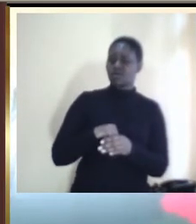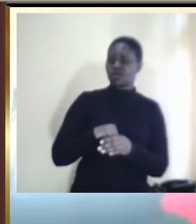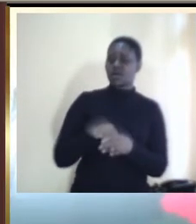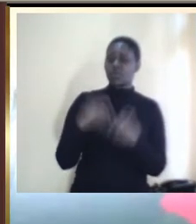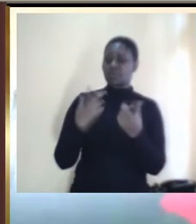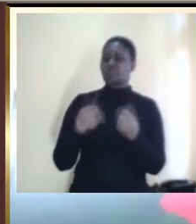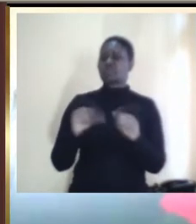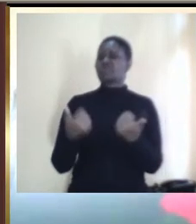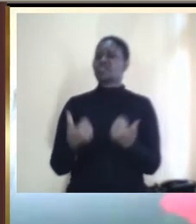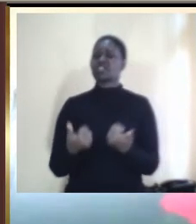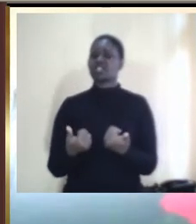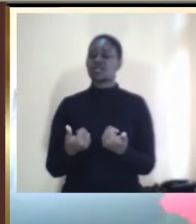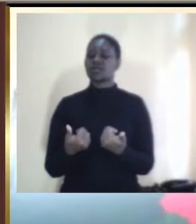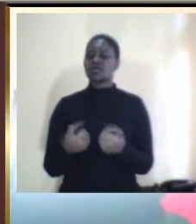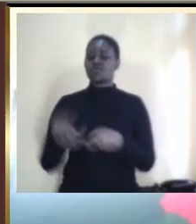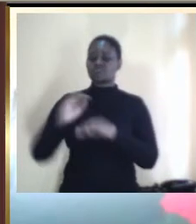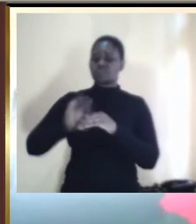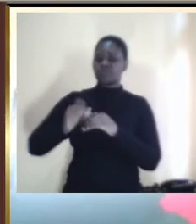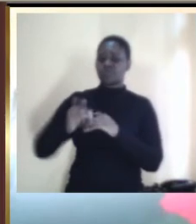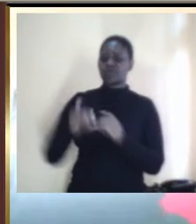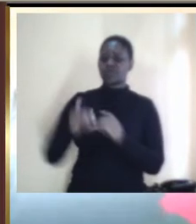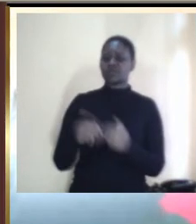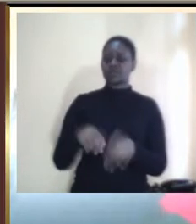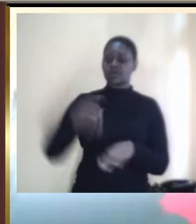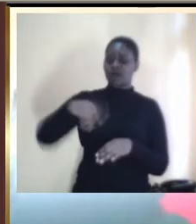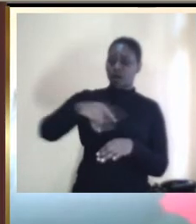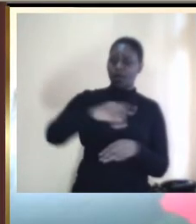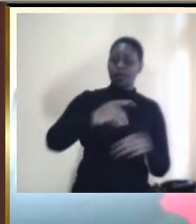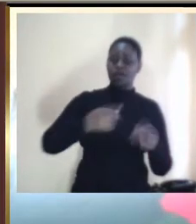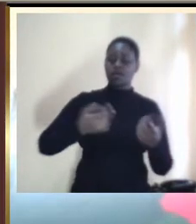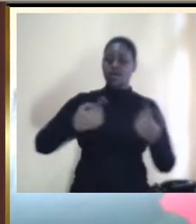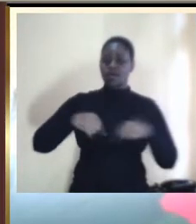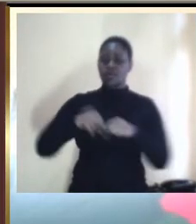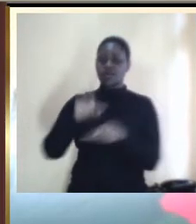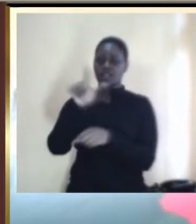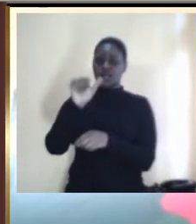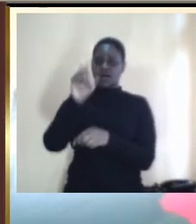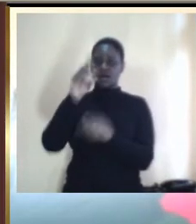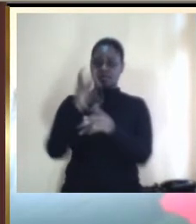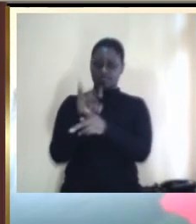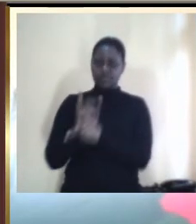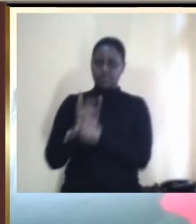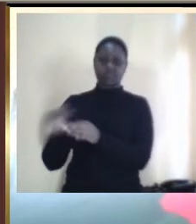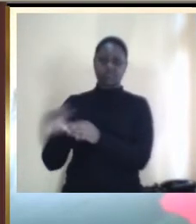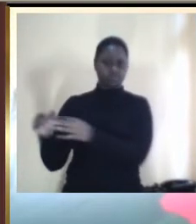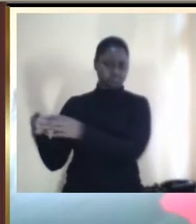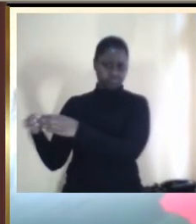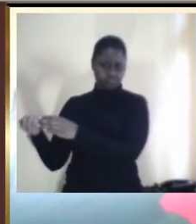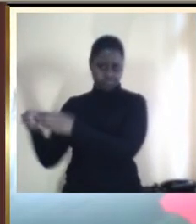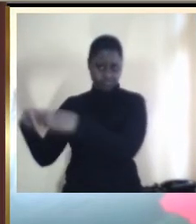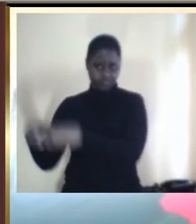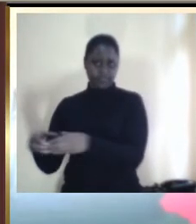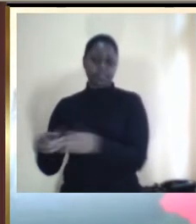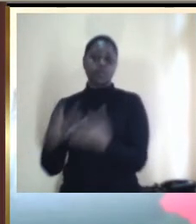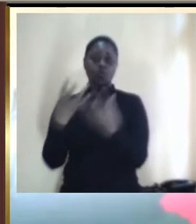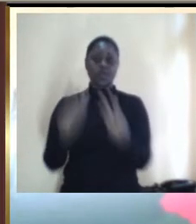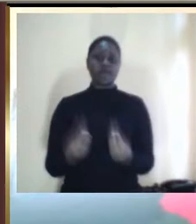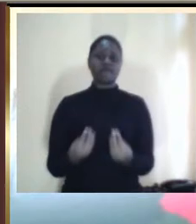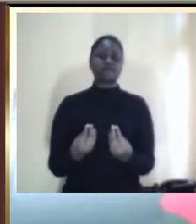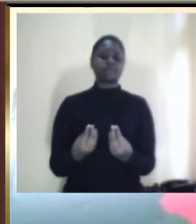doing well to protect our animal and our livestock in those diseases. We have also have